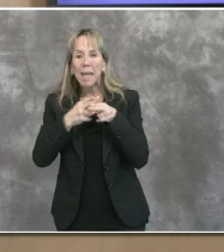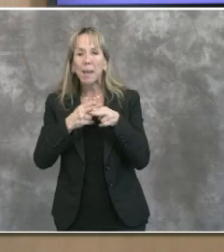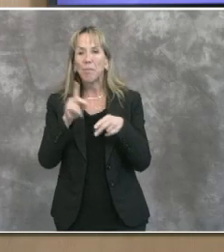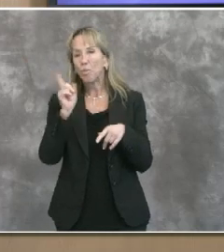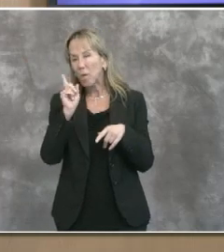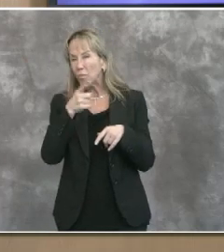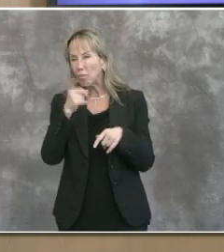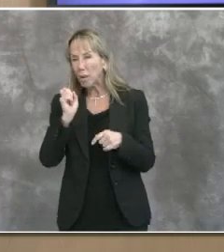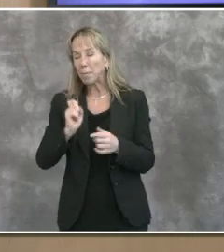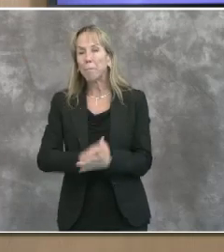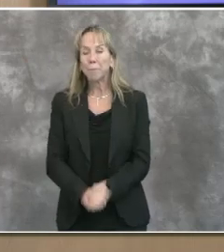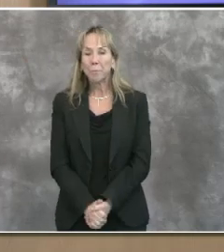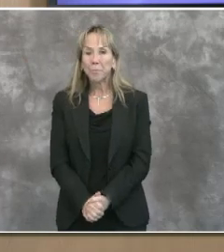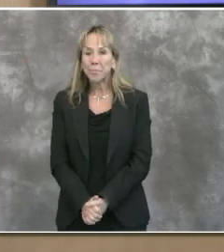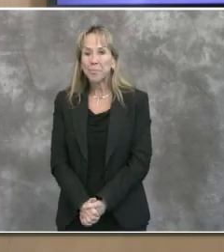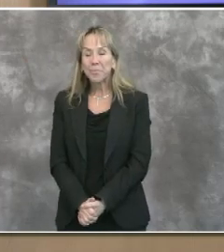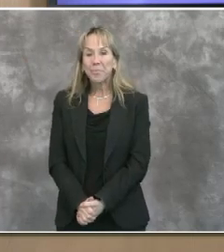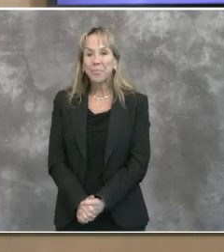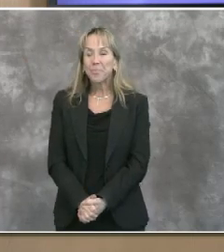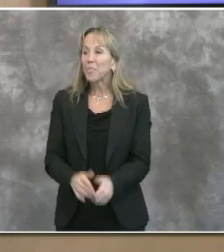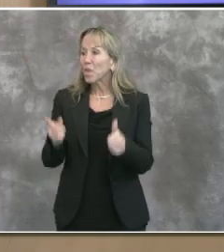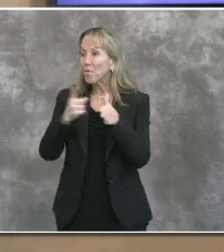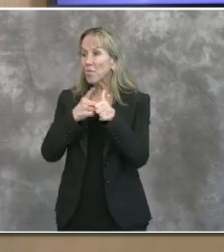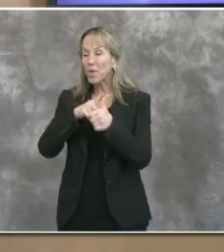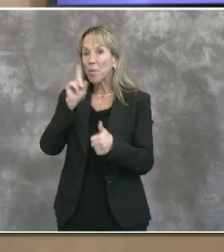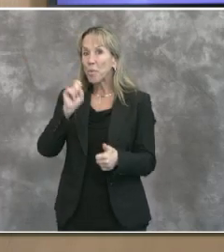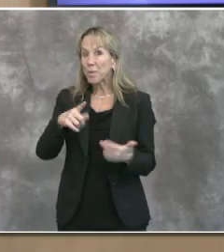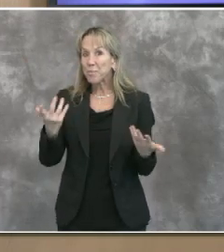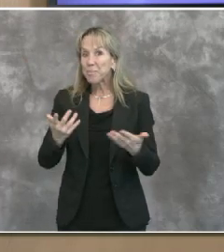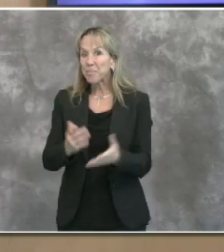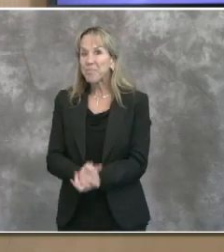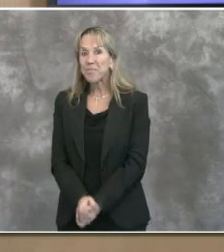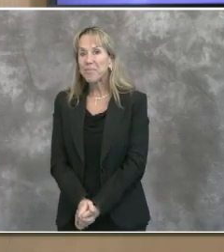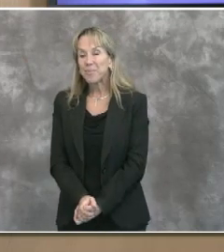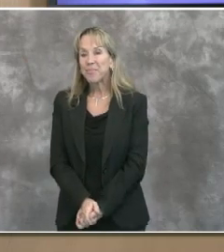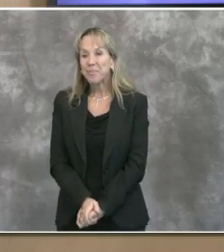do so as you're introduced. Let's go to the first question.